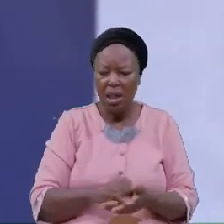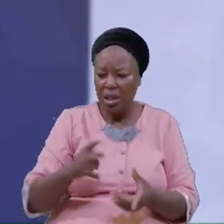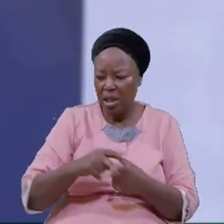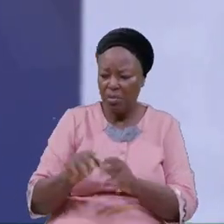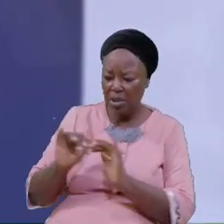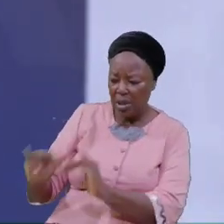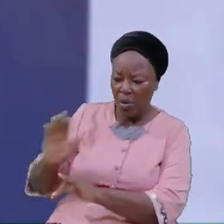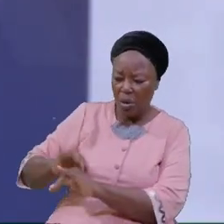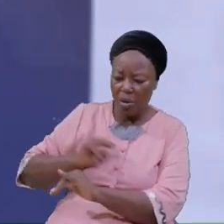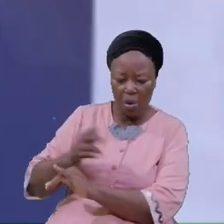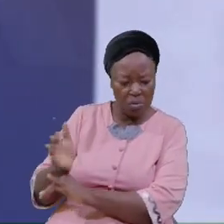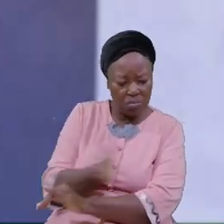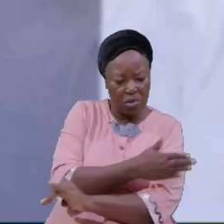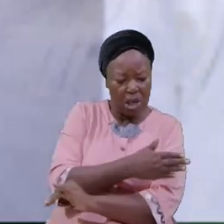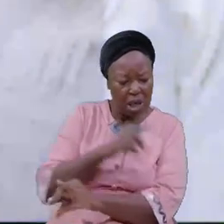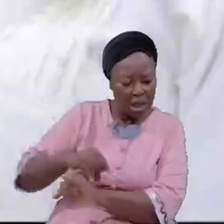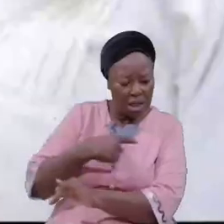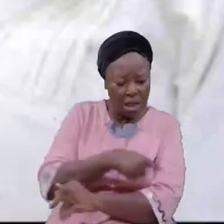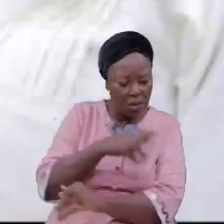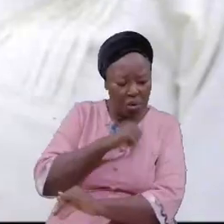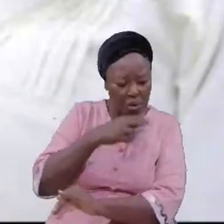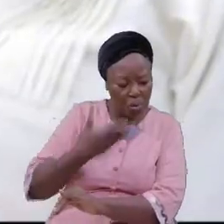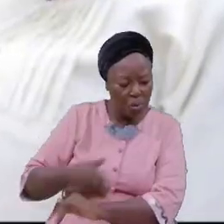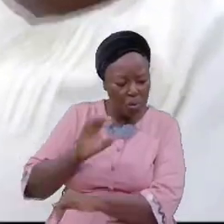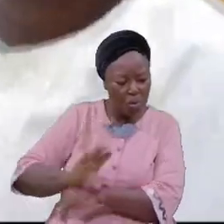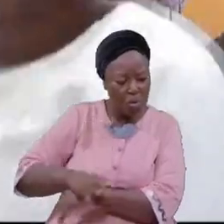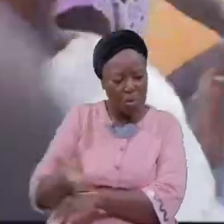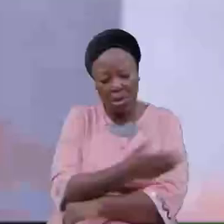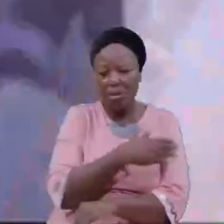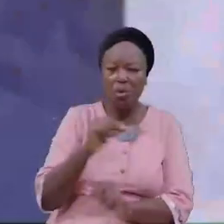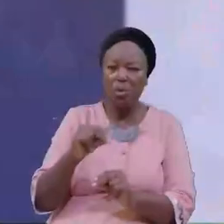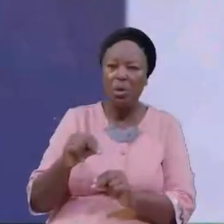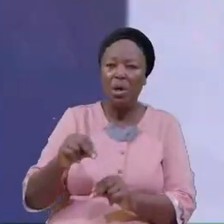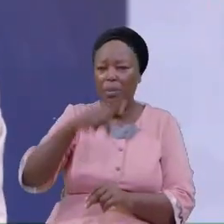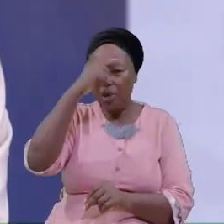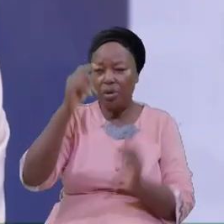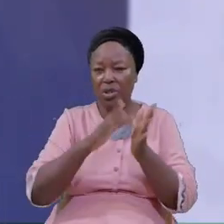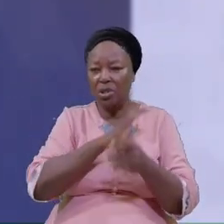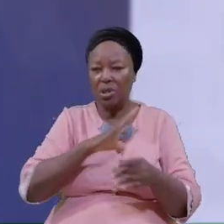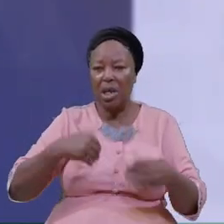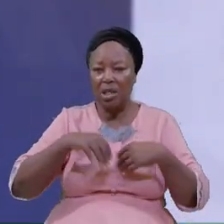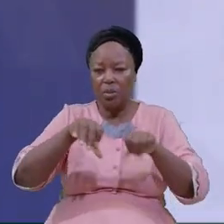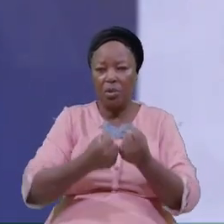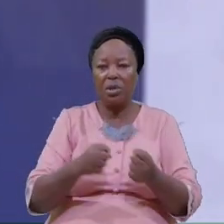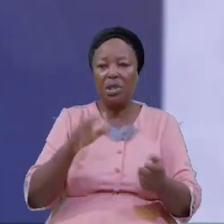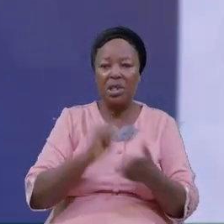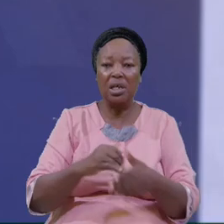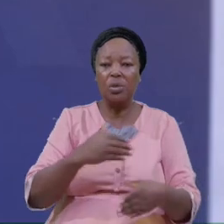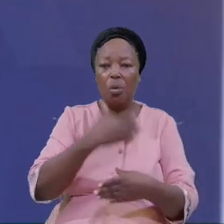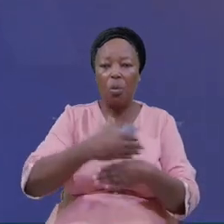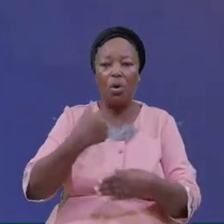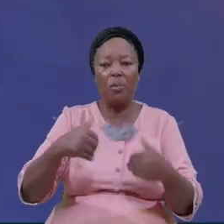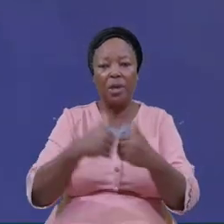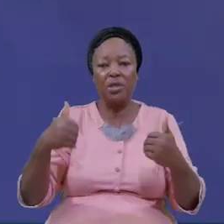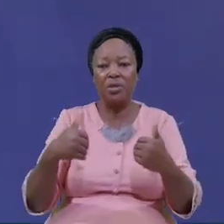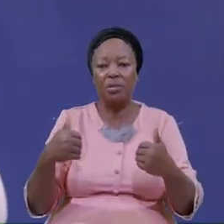of partition. Christ a renversé le mur de séparation. Ah, nous, nous sommes dans la vérité. Eux ne sont pas comme ça. Non. Christ a renversé the